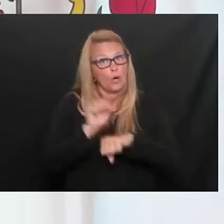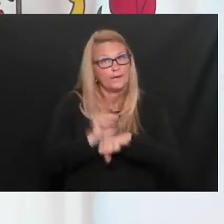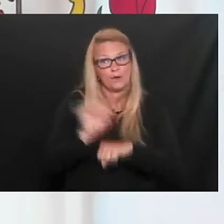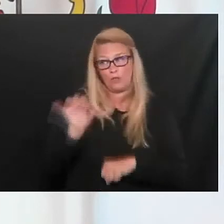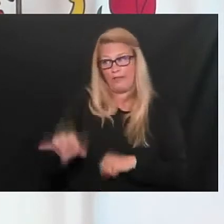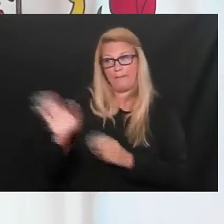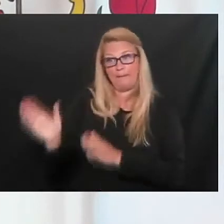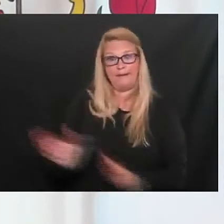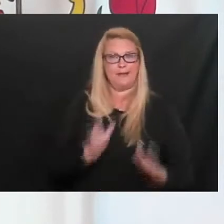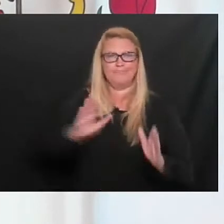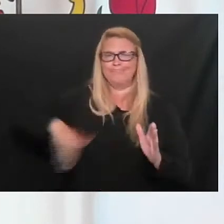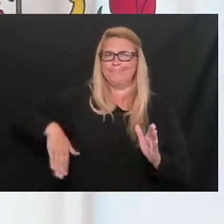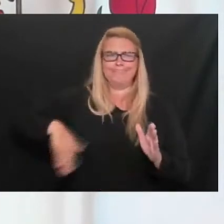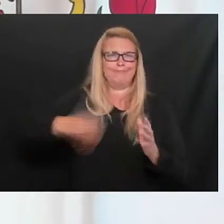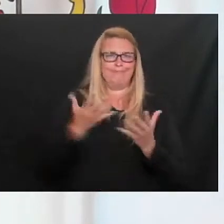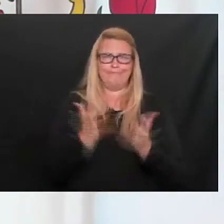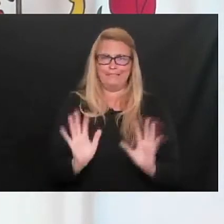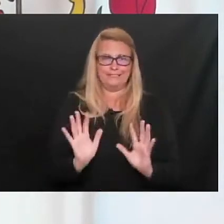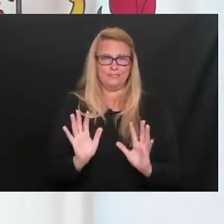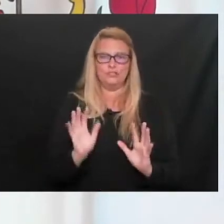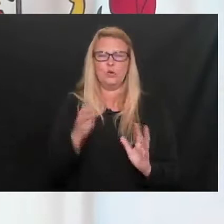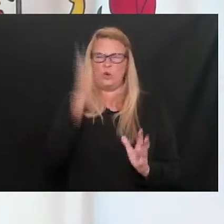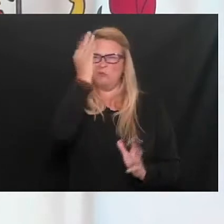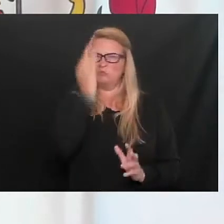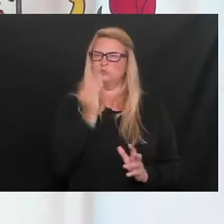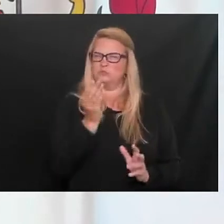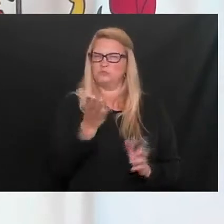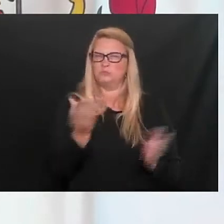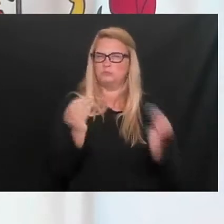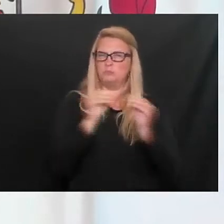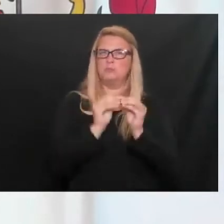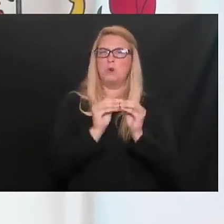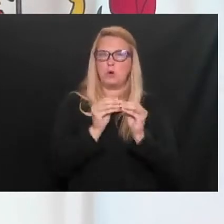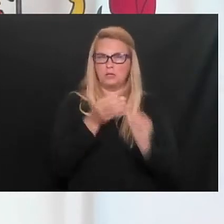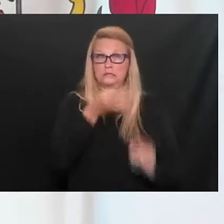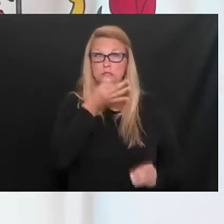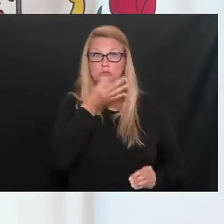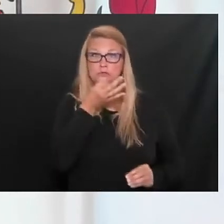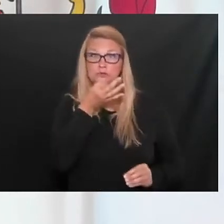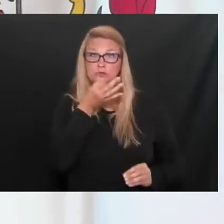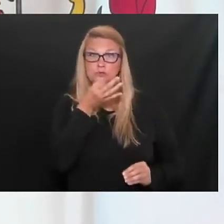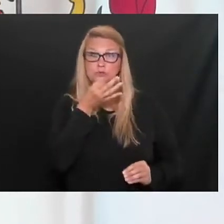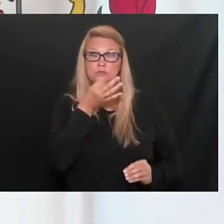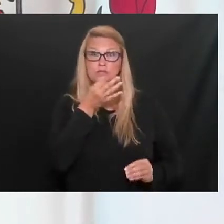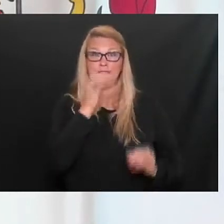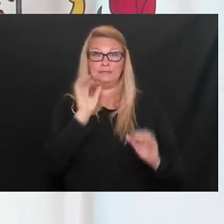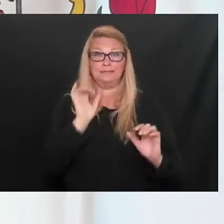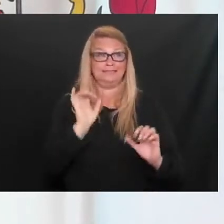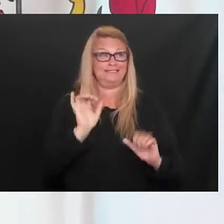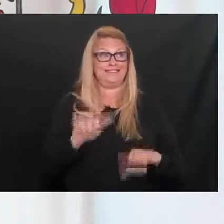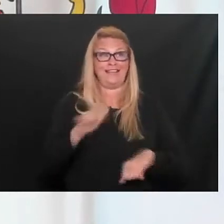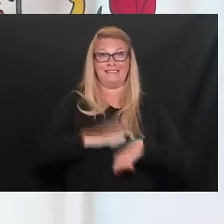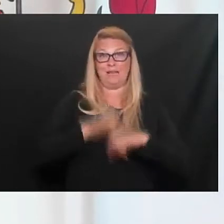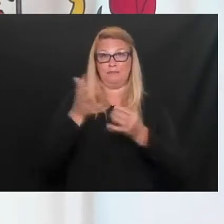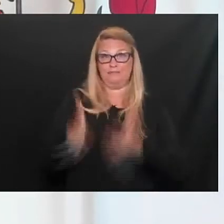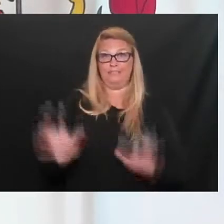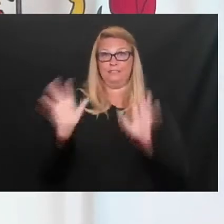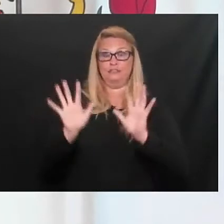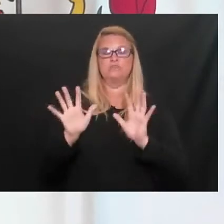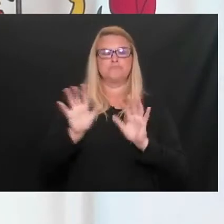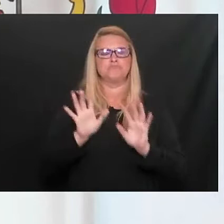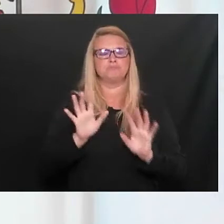and everything, and we'll give you more detail, as soon as we get that. But I do think that there's